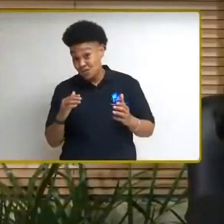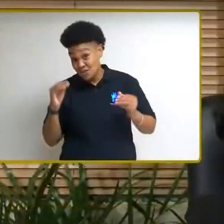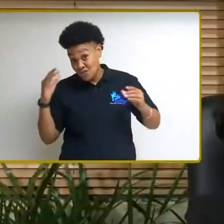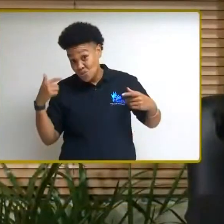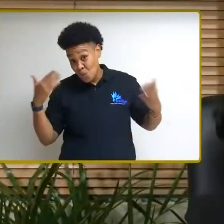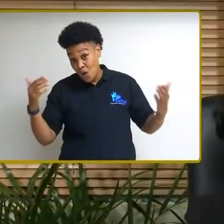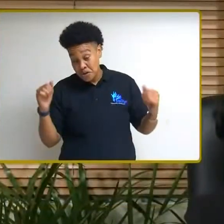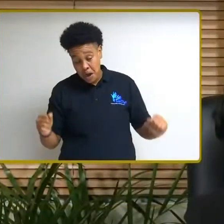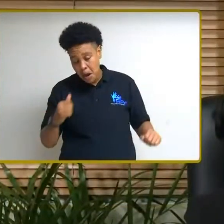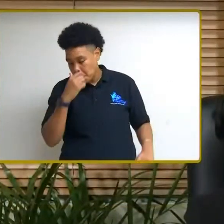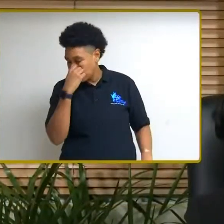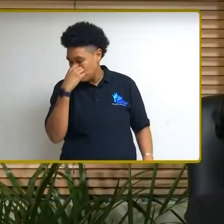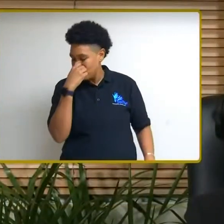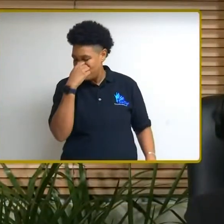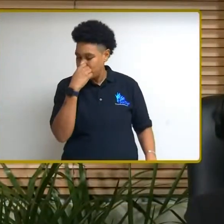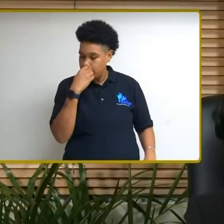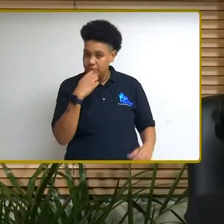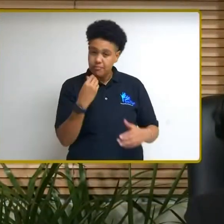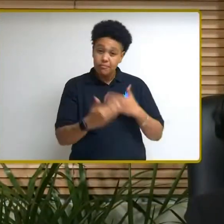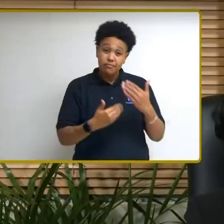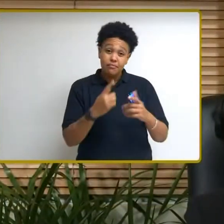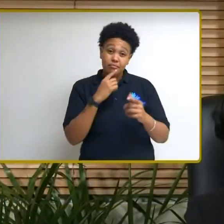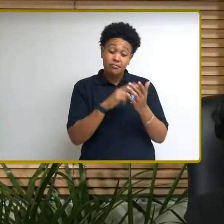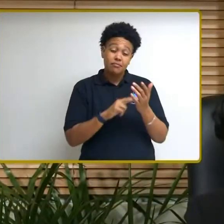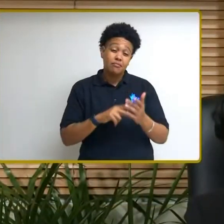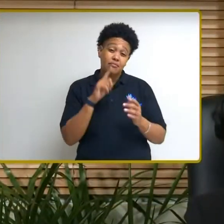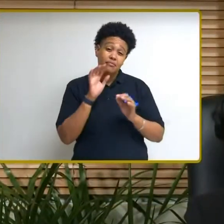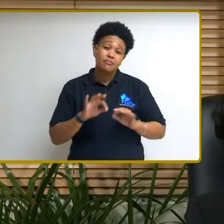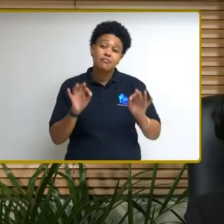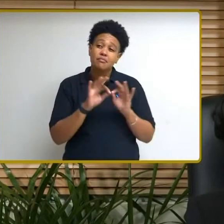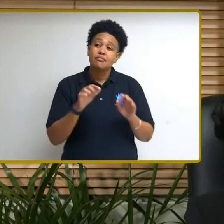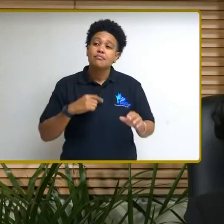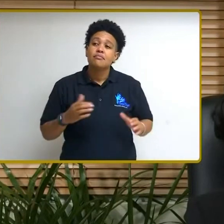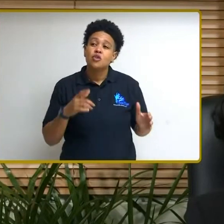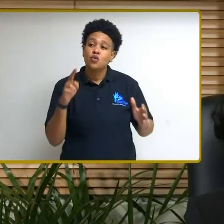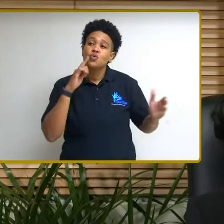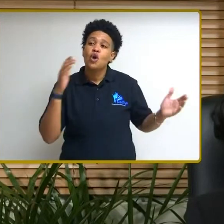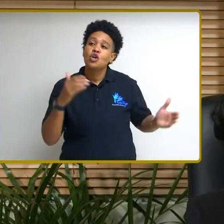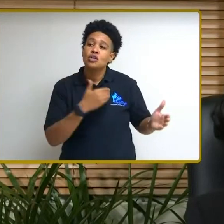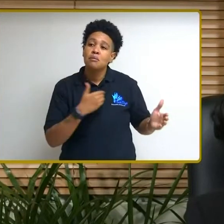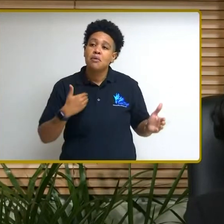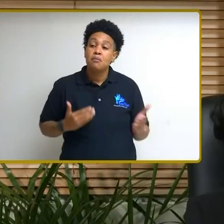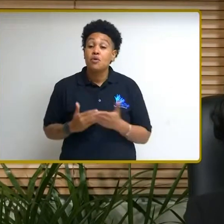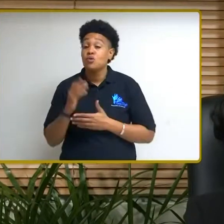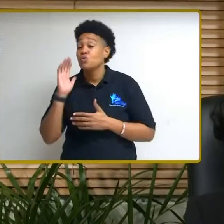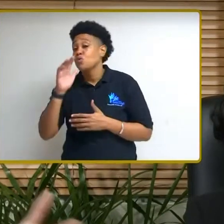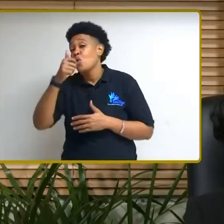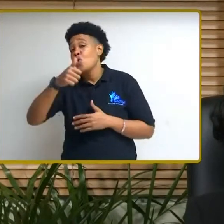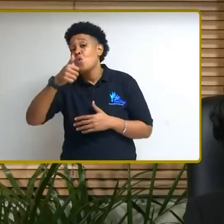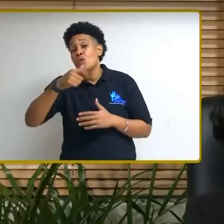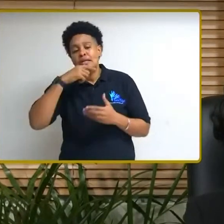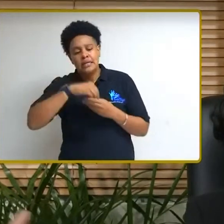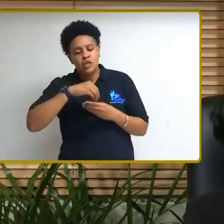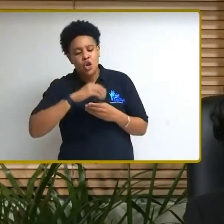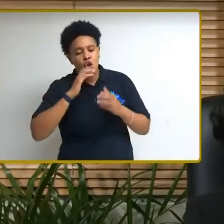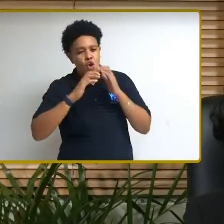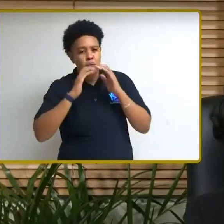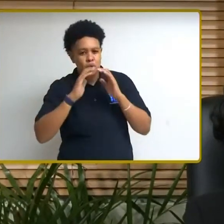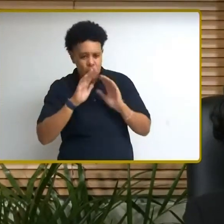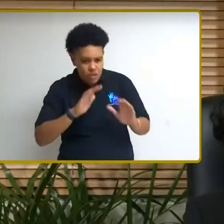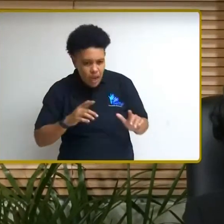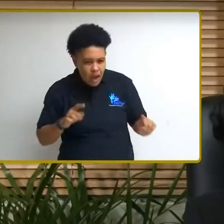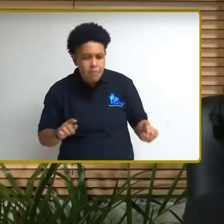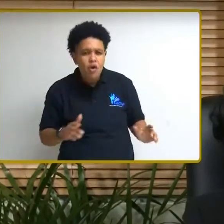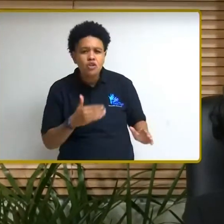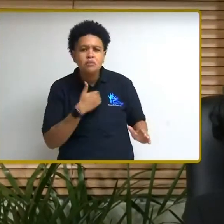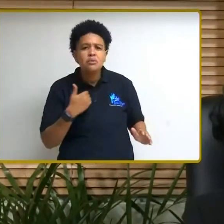The process of registering is going to be key. So we're going to encourage you to encourage your members through your own internal communication